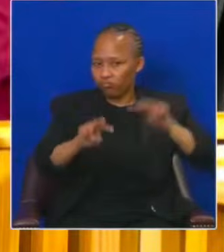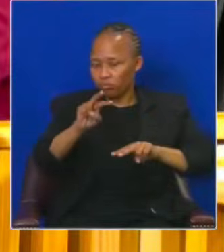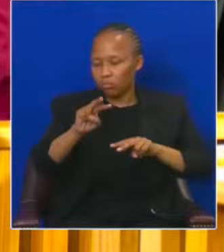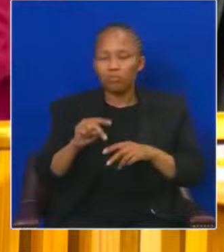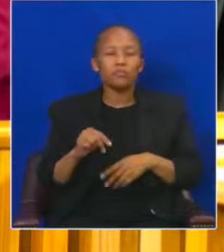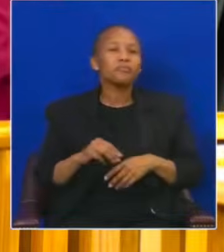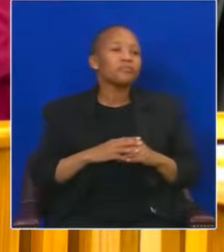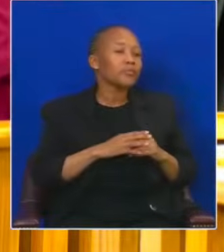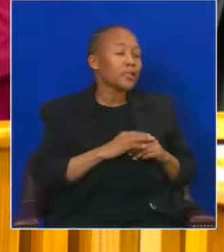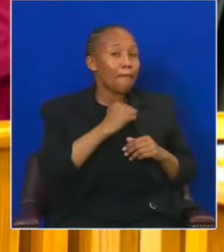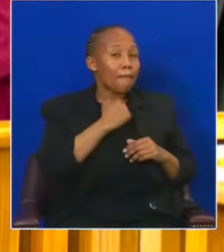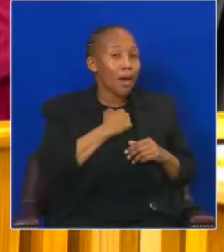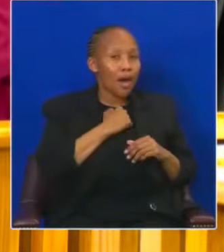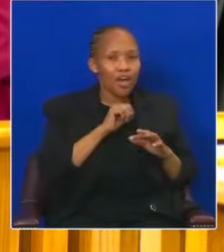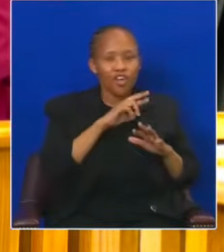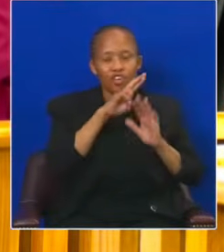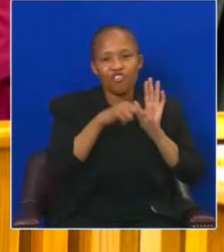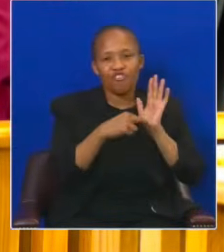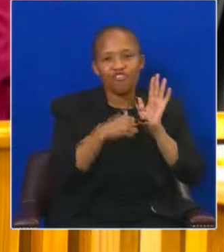was that of